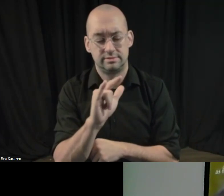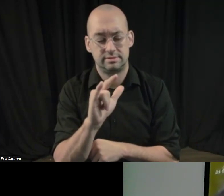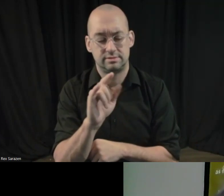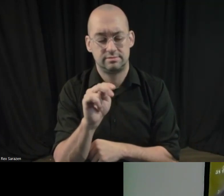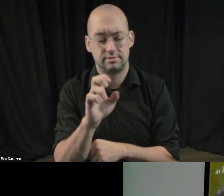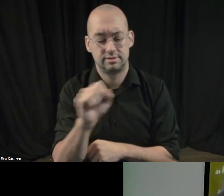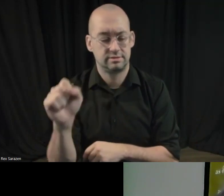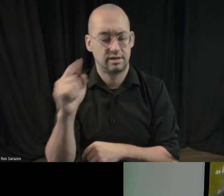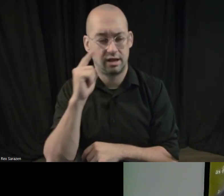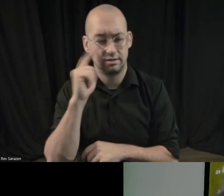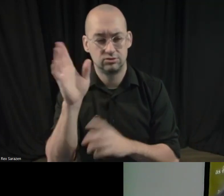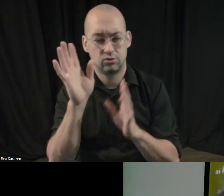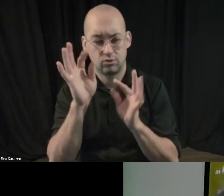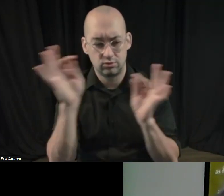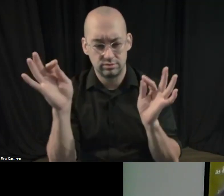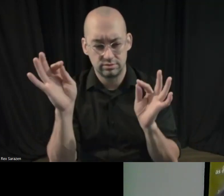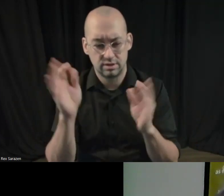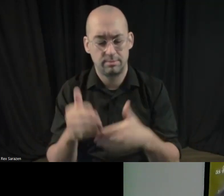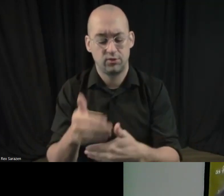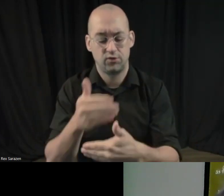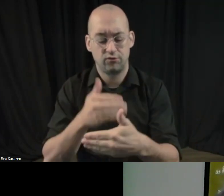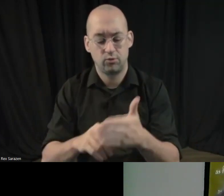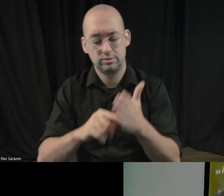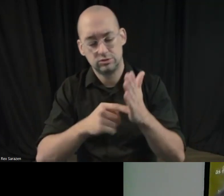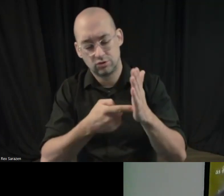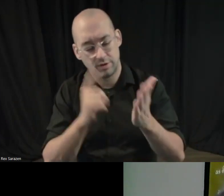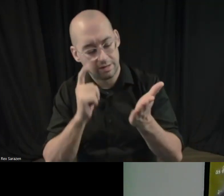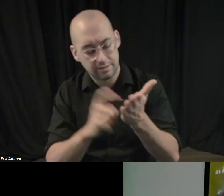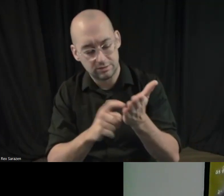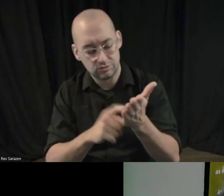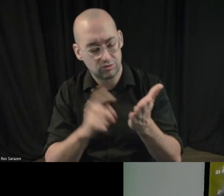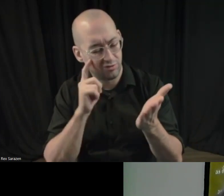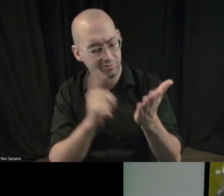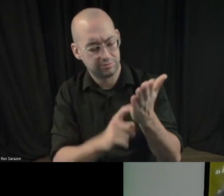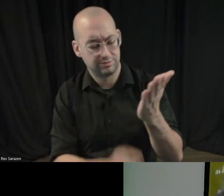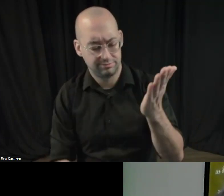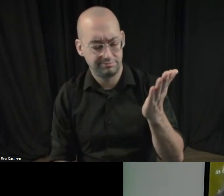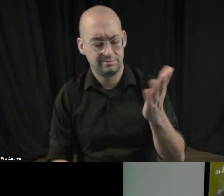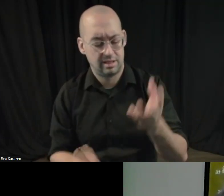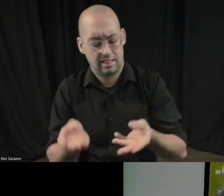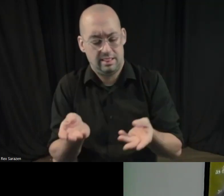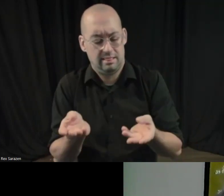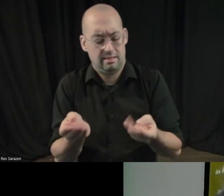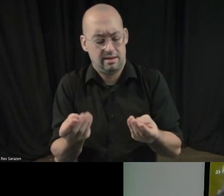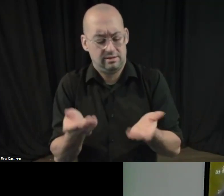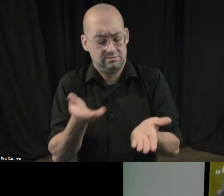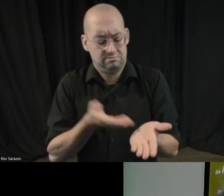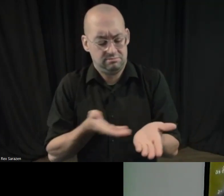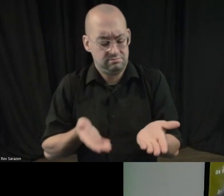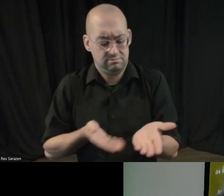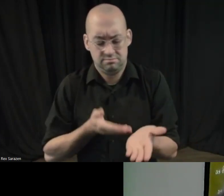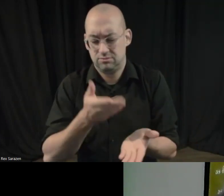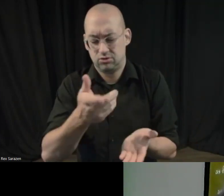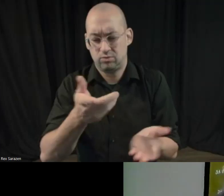ask us, before we begin the acknowledgement, to notice the land on which you